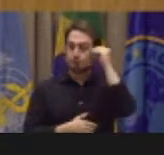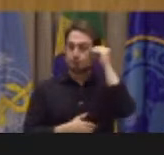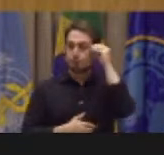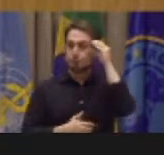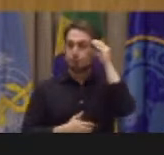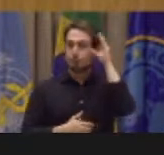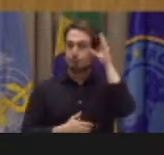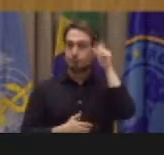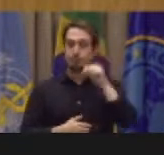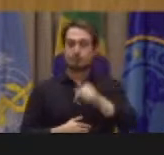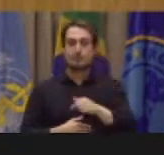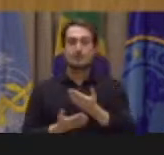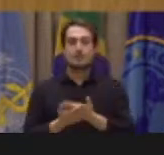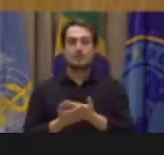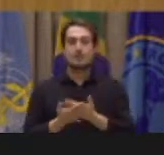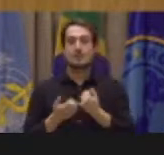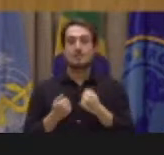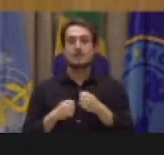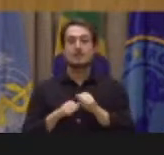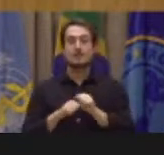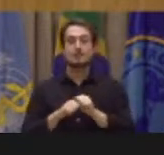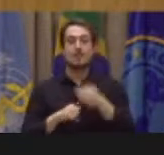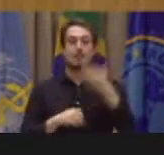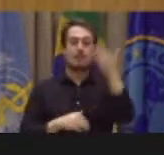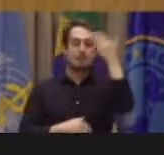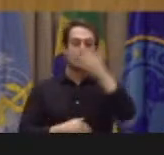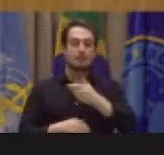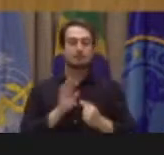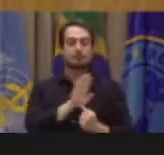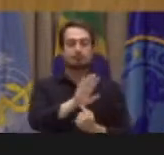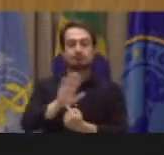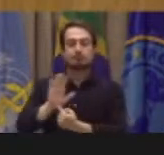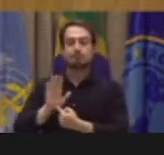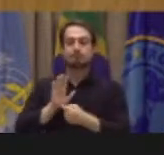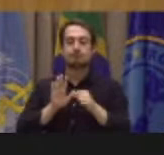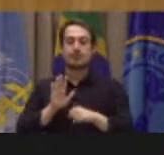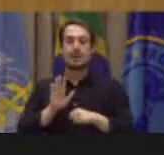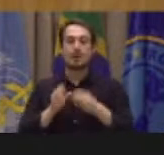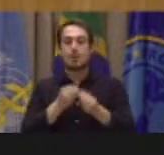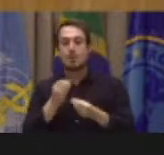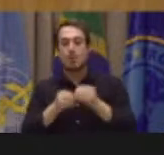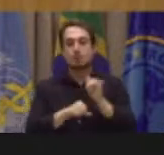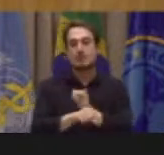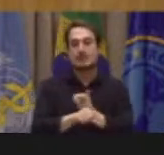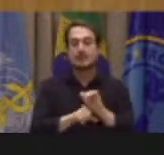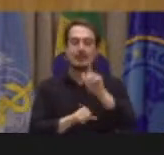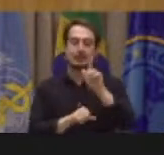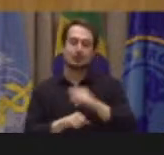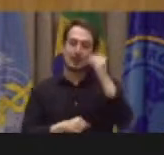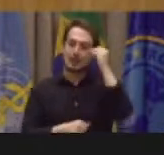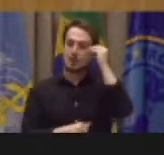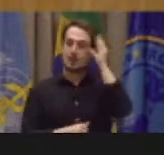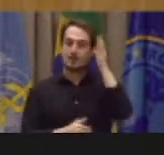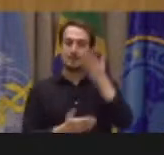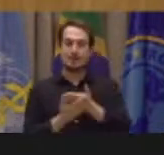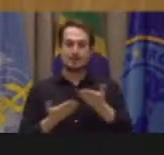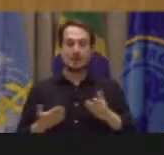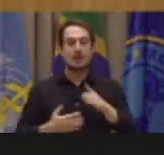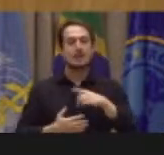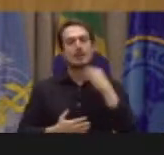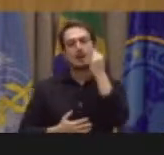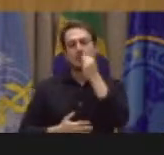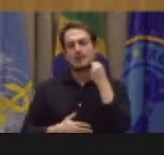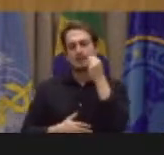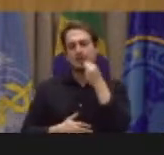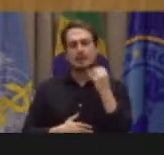management of, they have this tacit knowledge, but we need to use it so that we can manage all this knowledge.